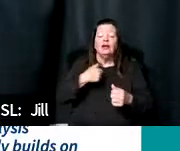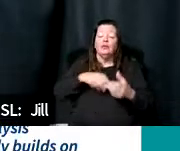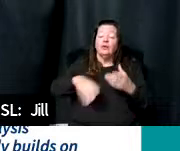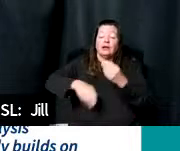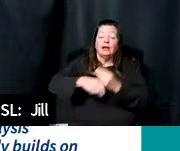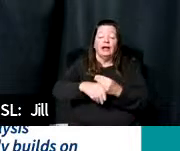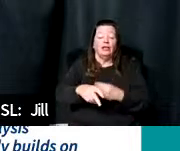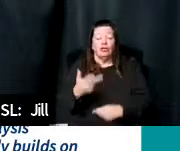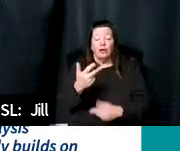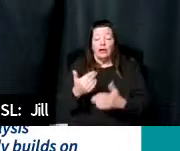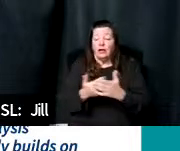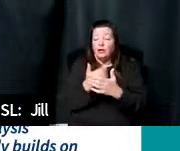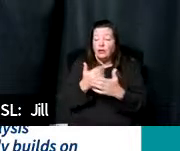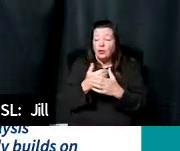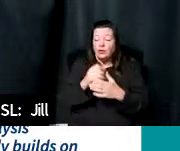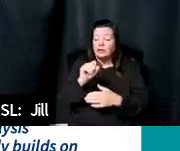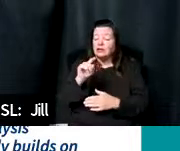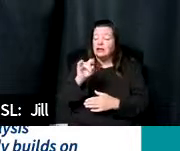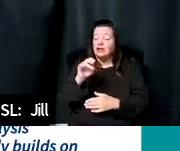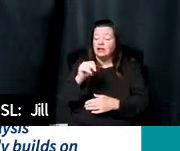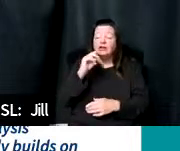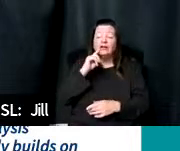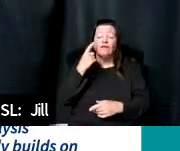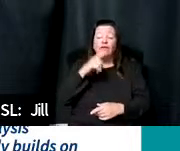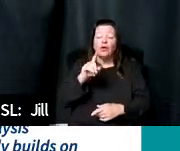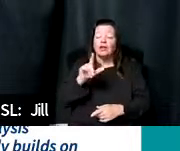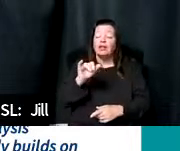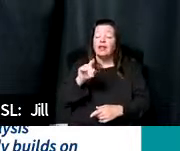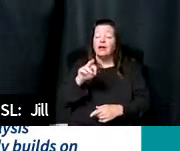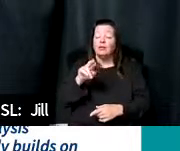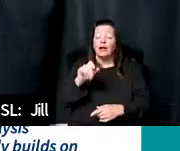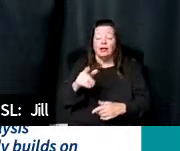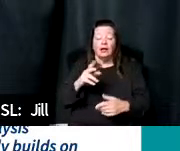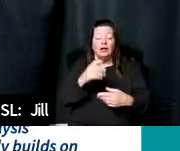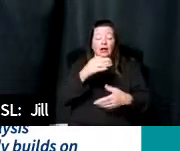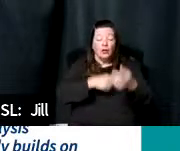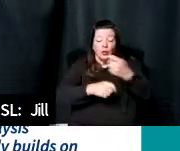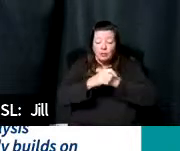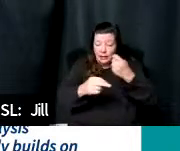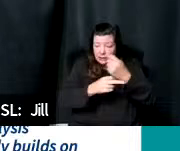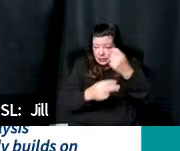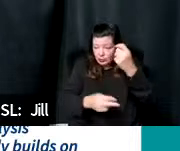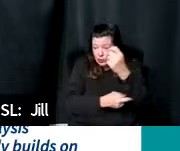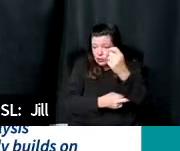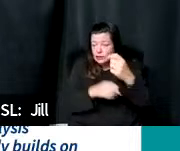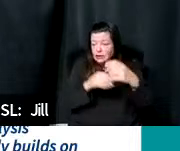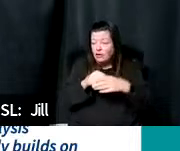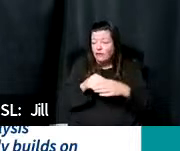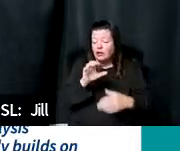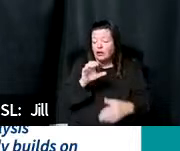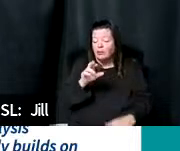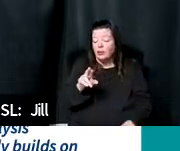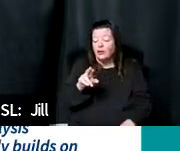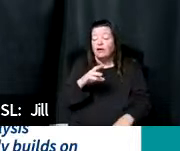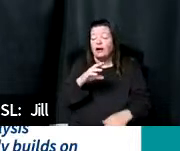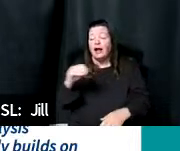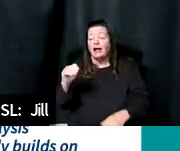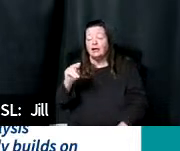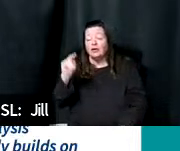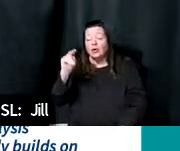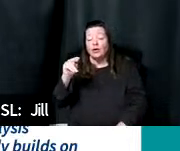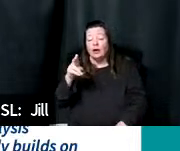light rail transit stations, replacing bridges over the Columbia River and North Portland Harbor. We are modifying